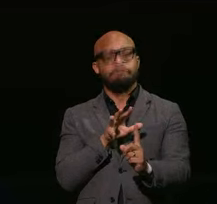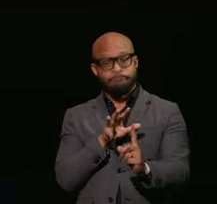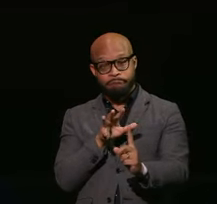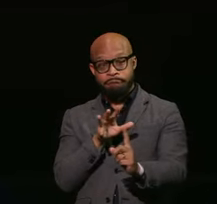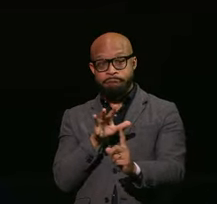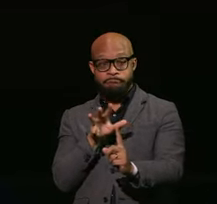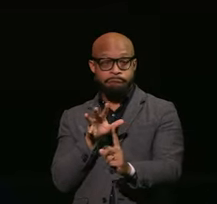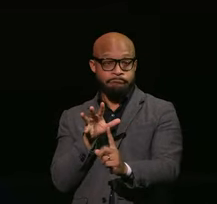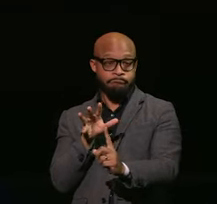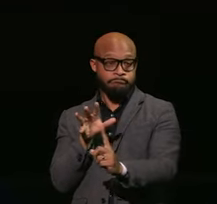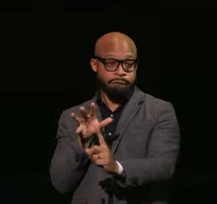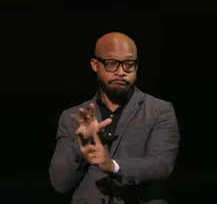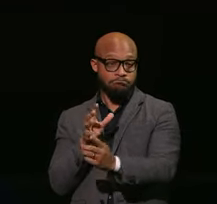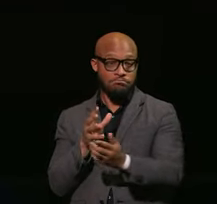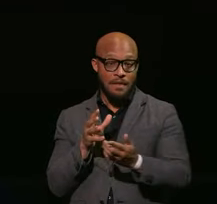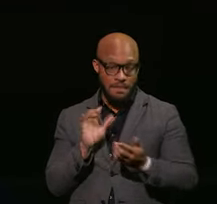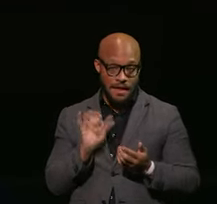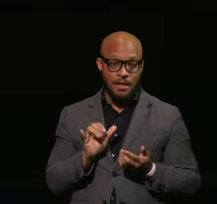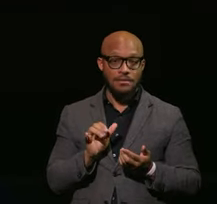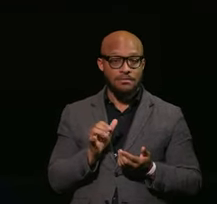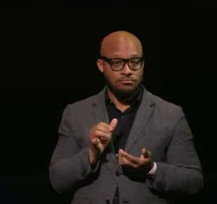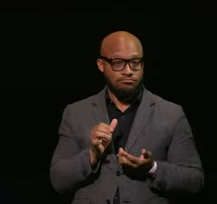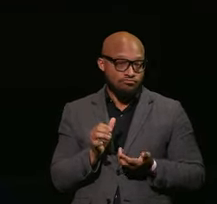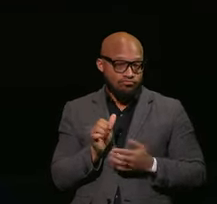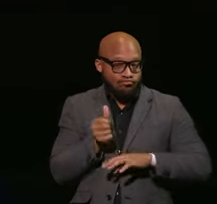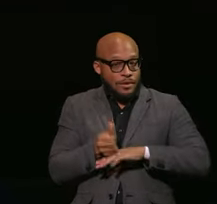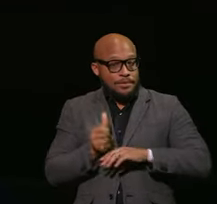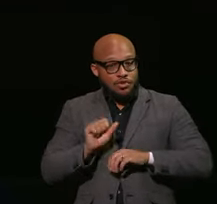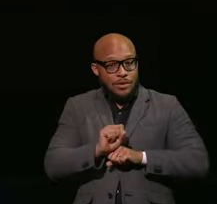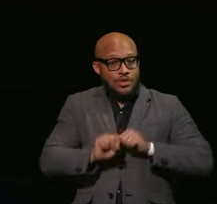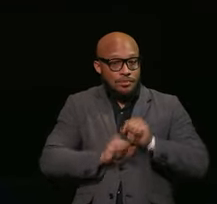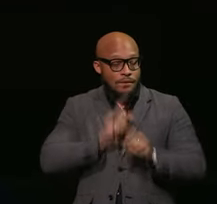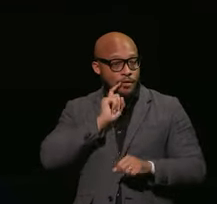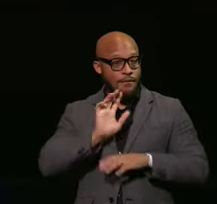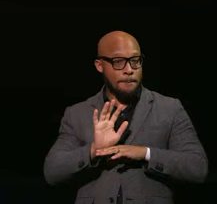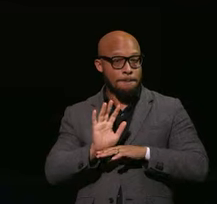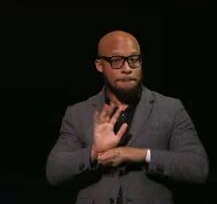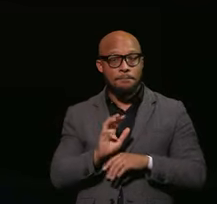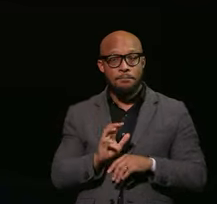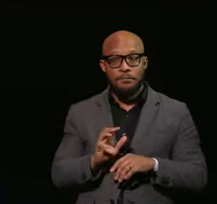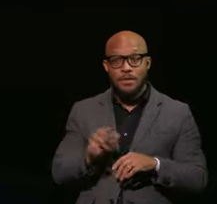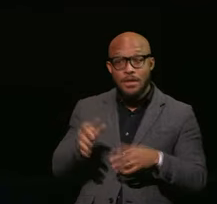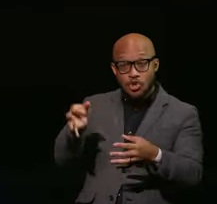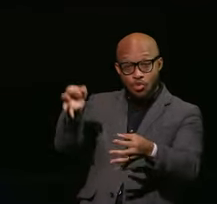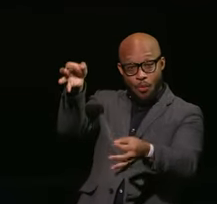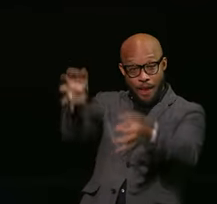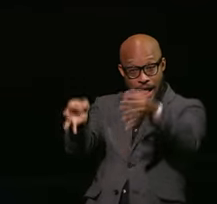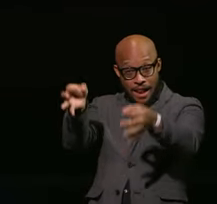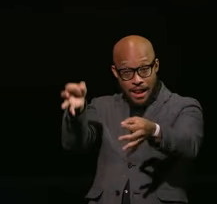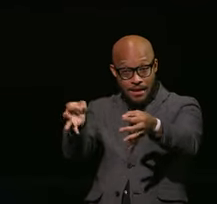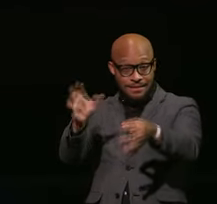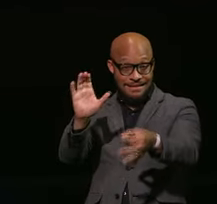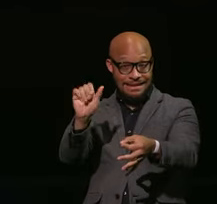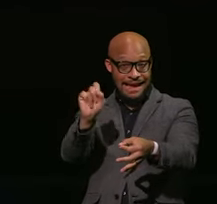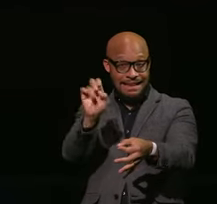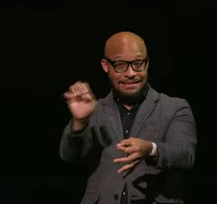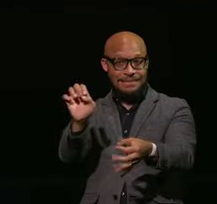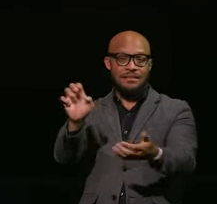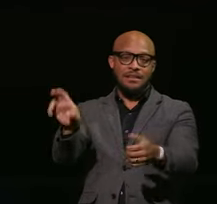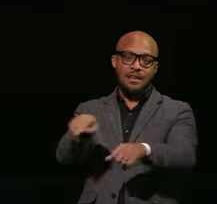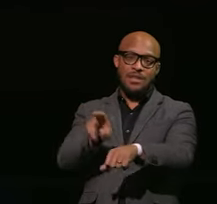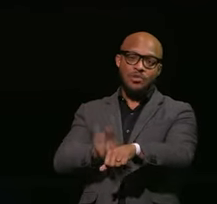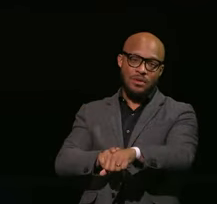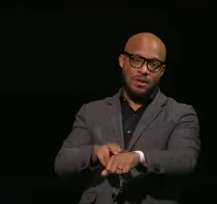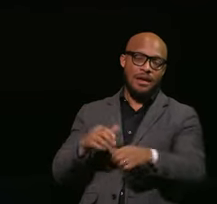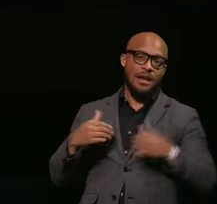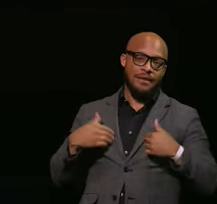That's how we came across the structure. And of course, you know, the trial itself and the case itself gives you a natural inherent